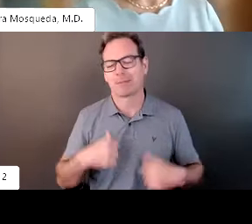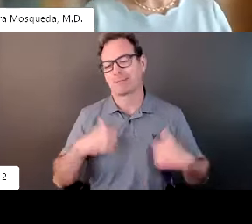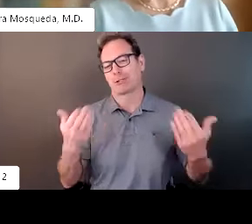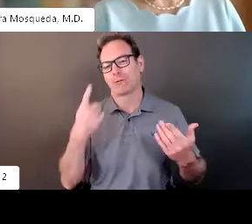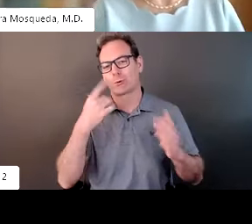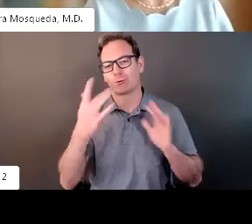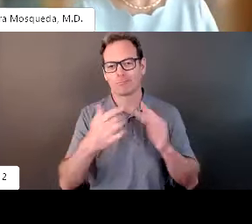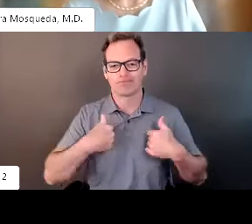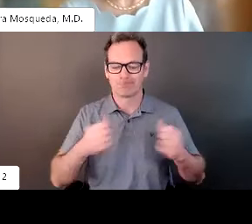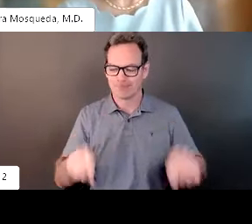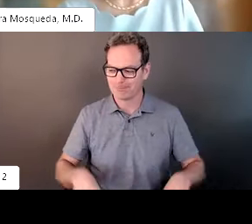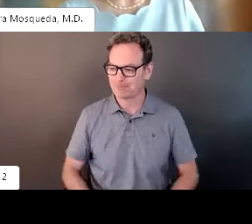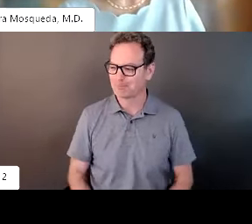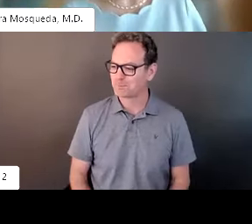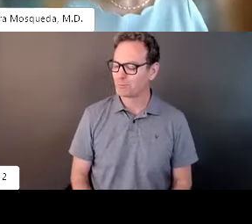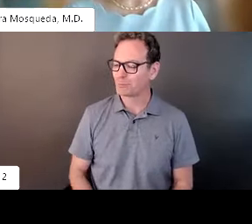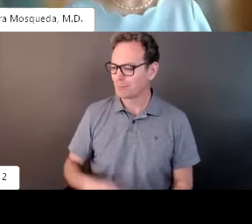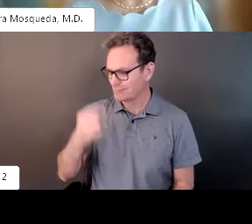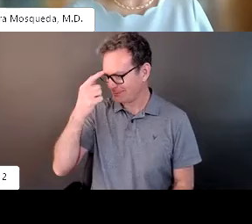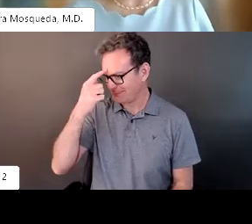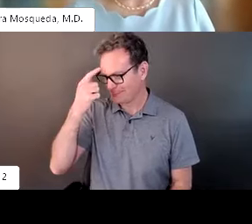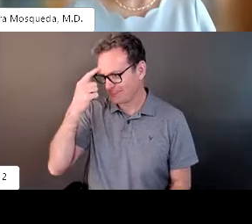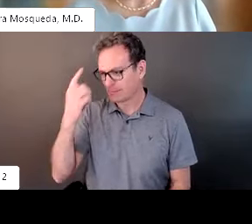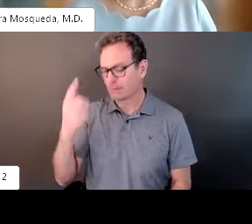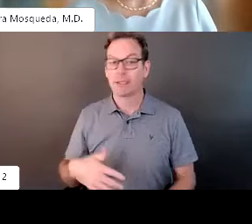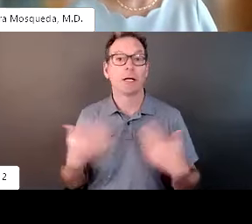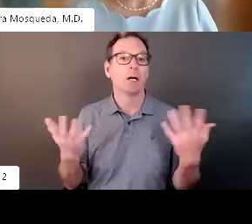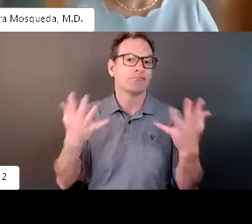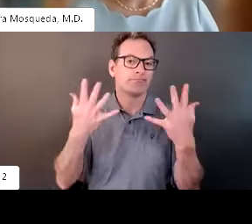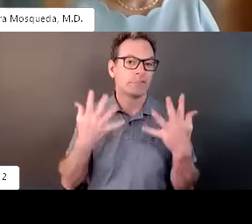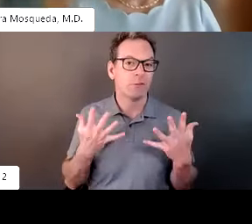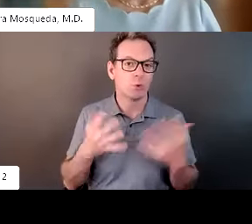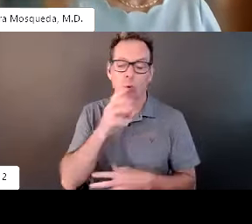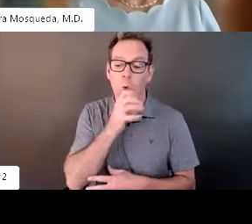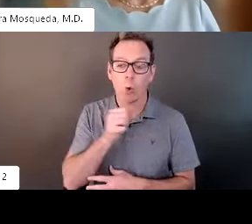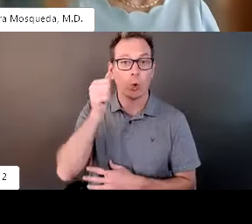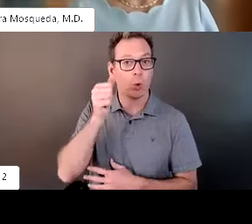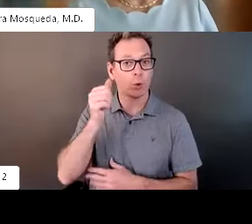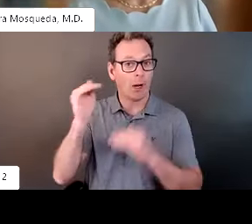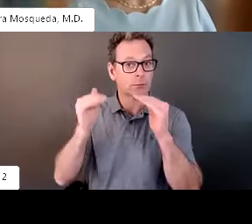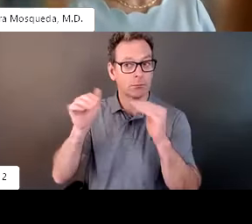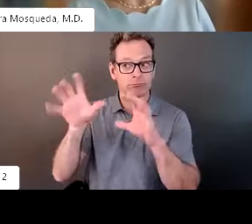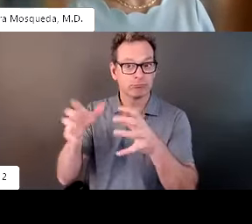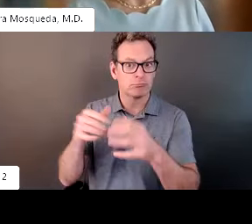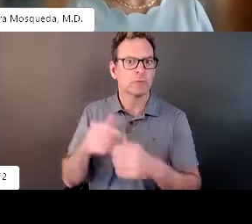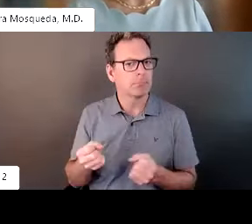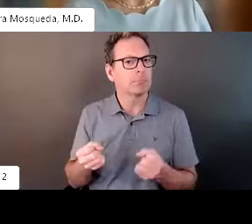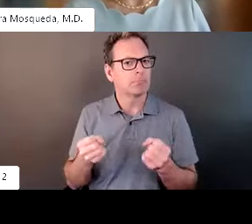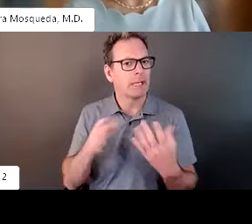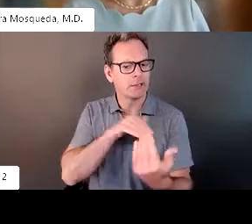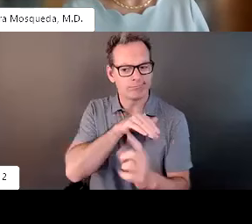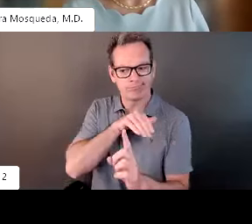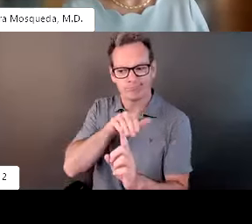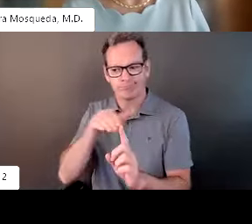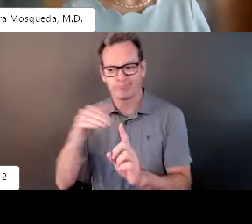Well, unfortunately, there are many ways for an older adult to be abused. And we often talk